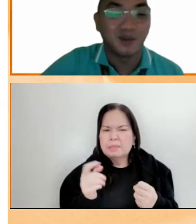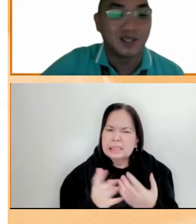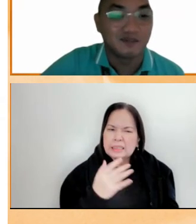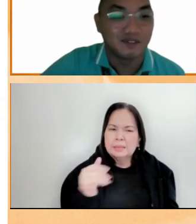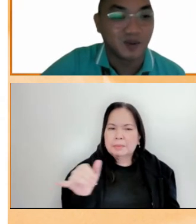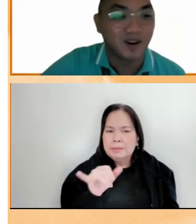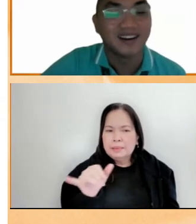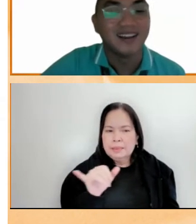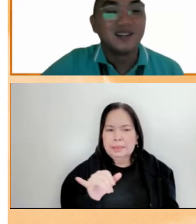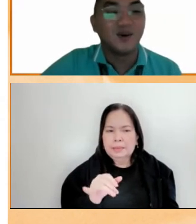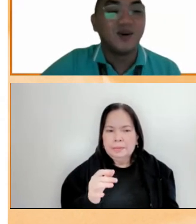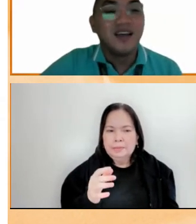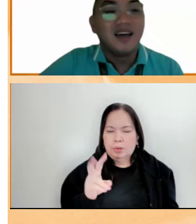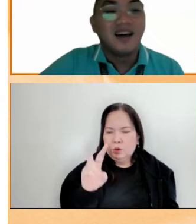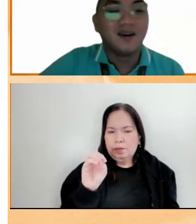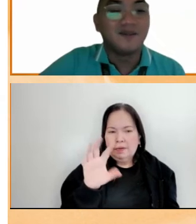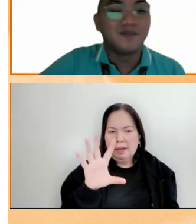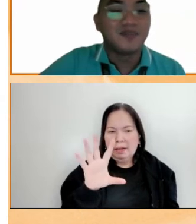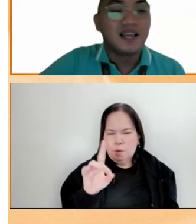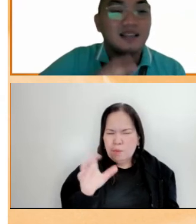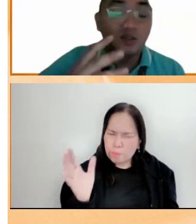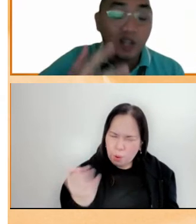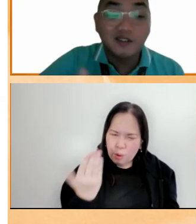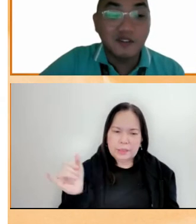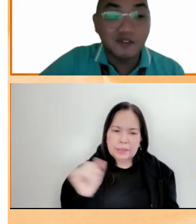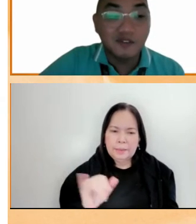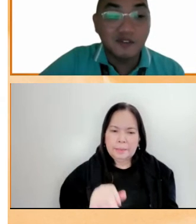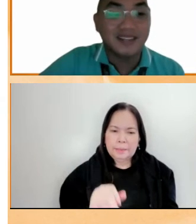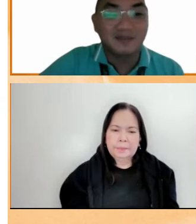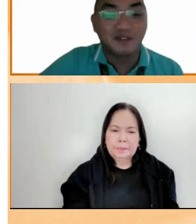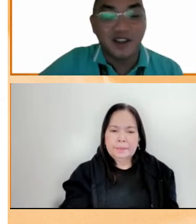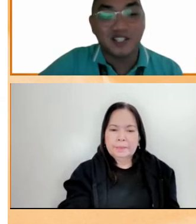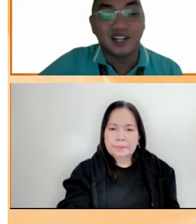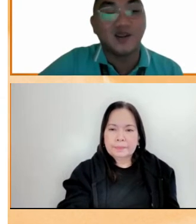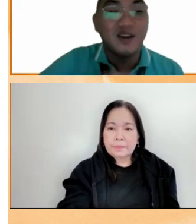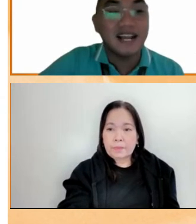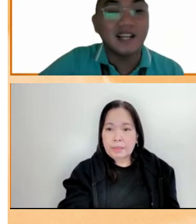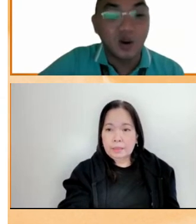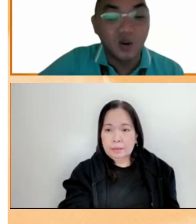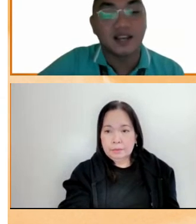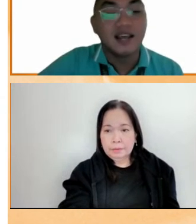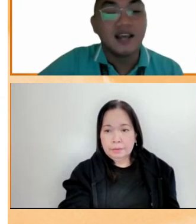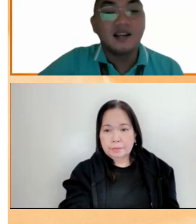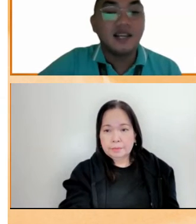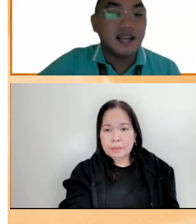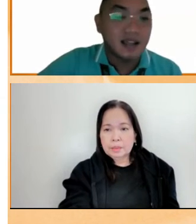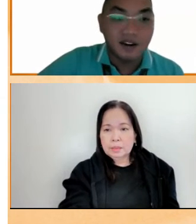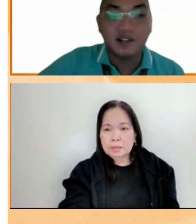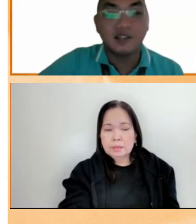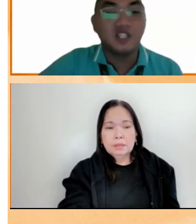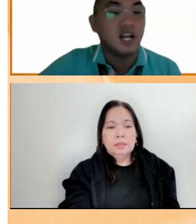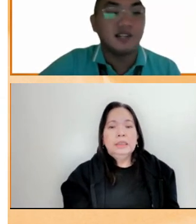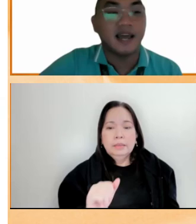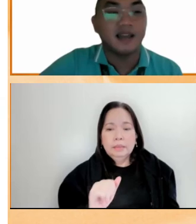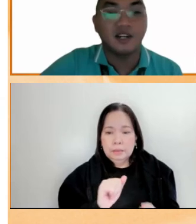from 2051. So um, the 2051 mental health professionals already included the psychiatrists,